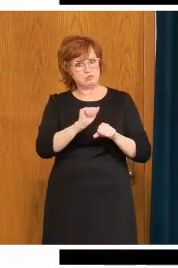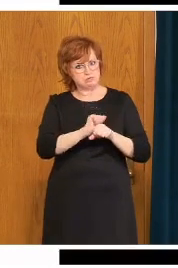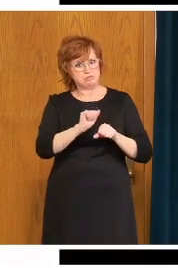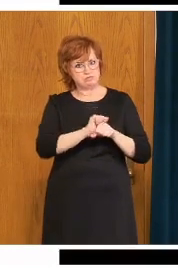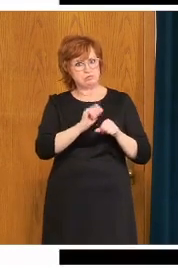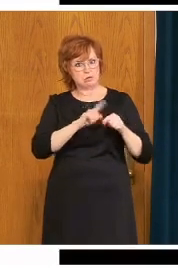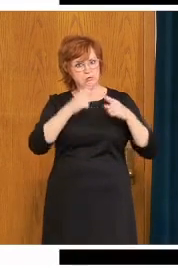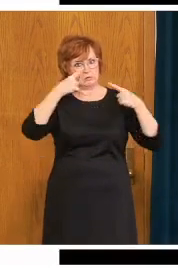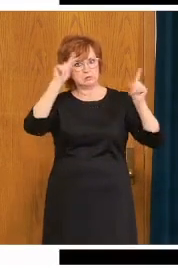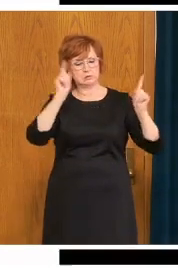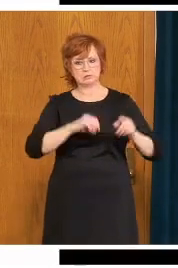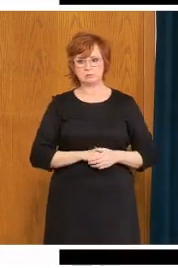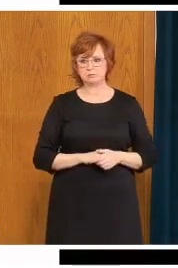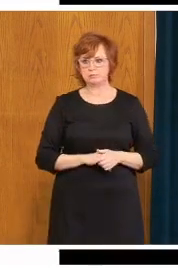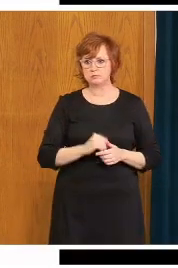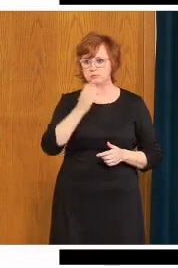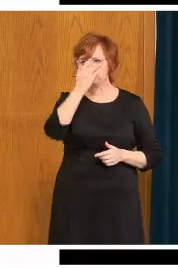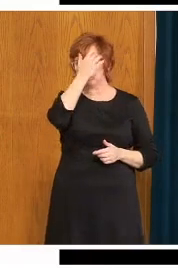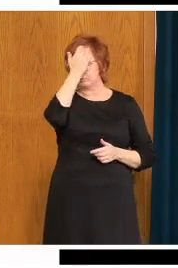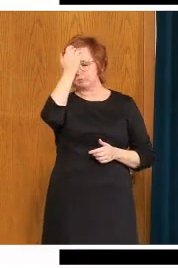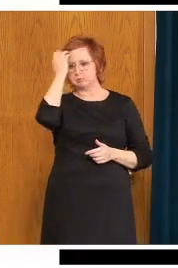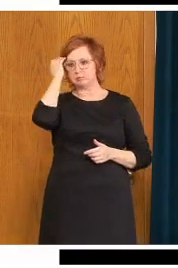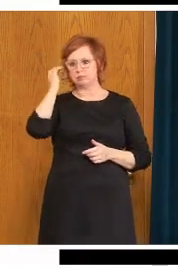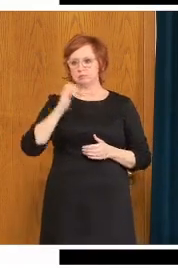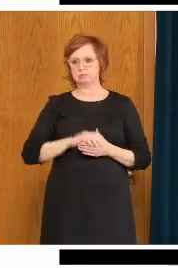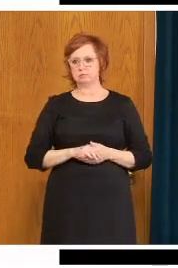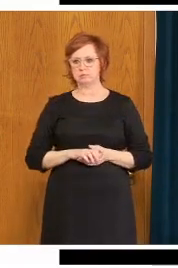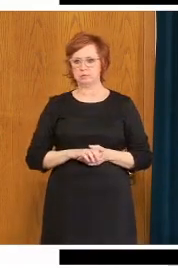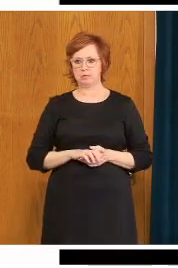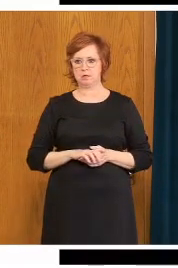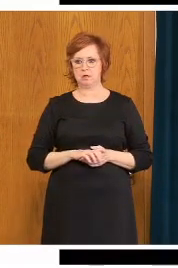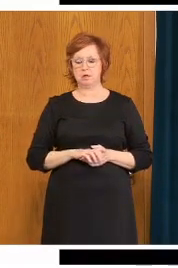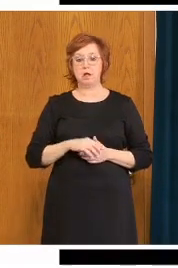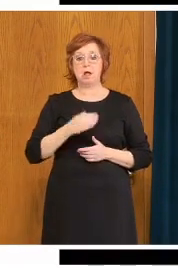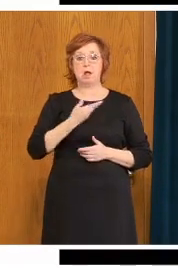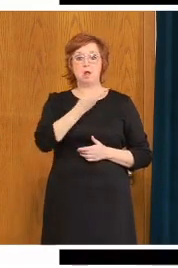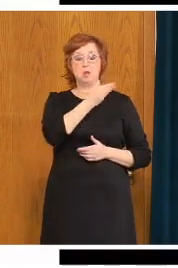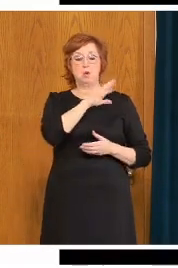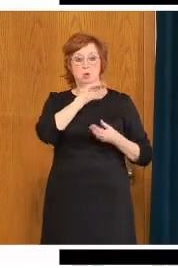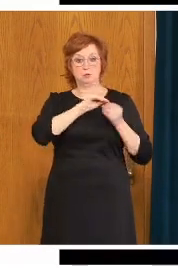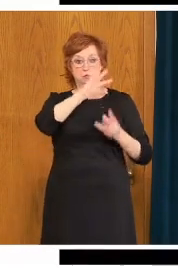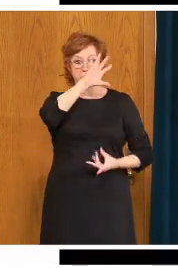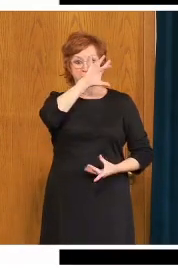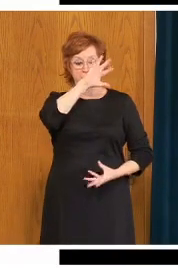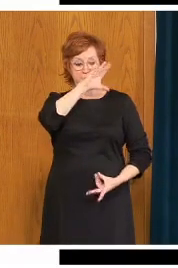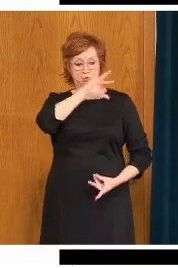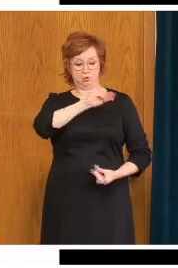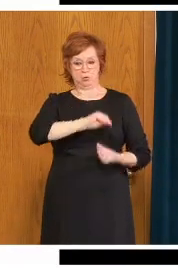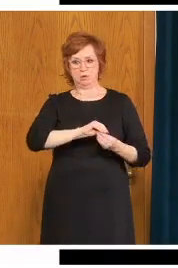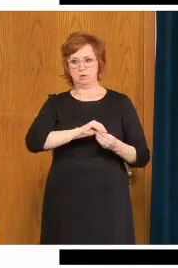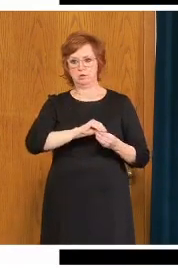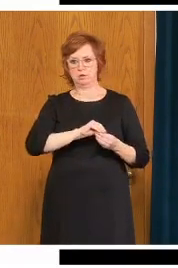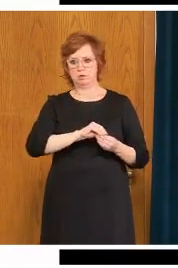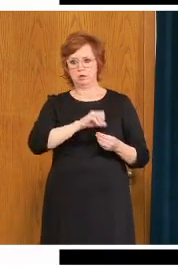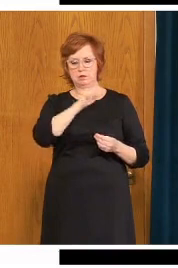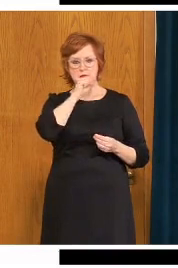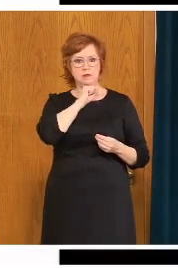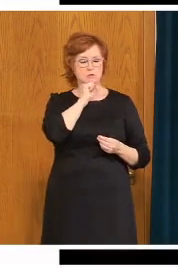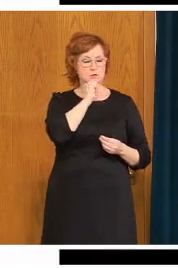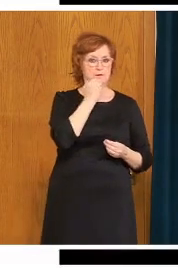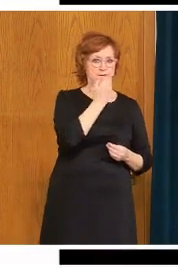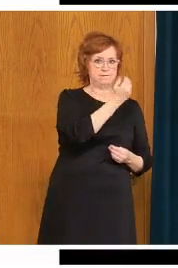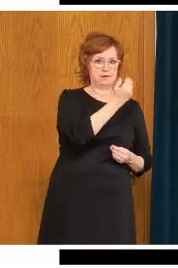Most of our cases, as we know, have always been, this is our cumulative numbers, have always been in people 15 to